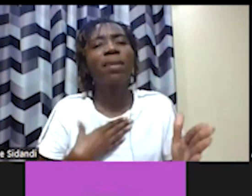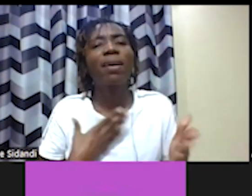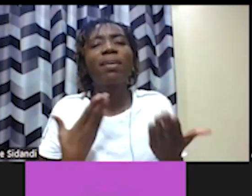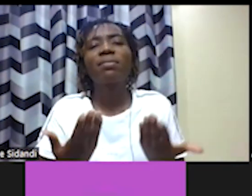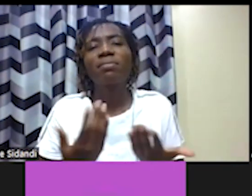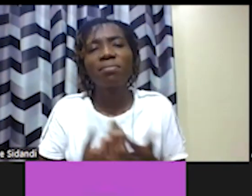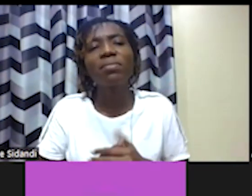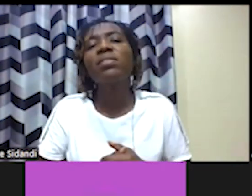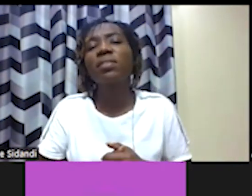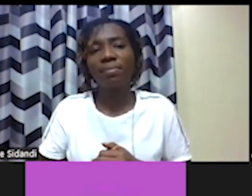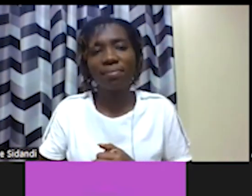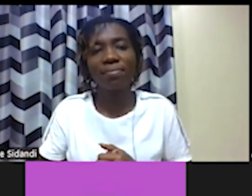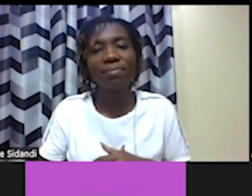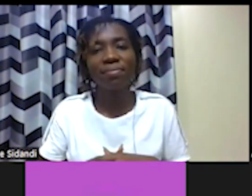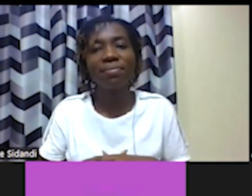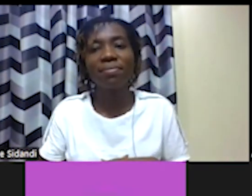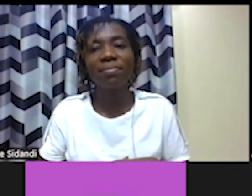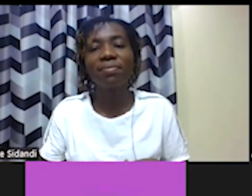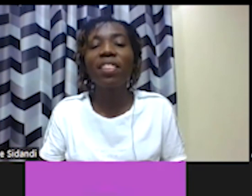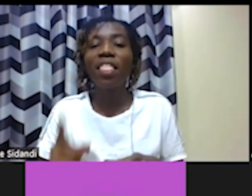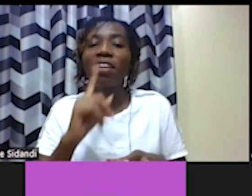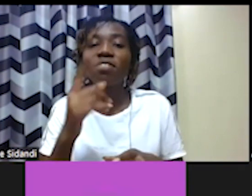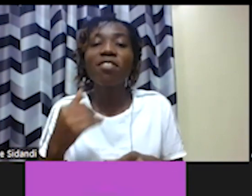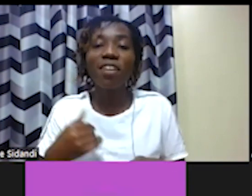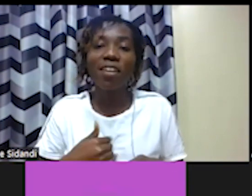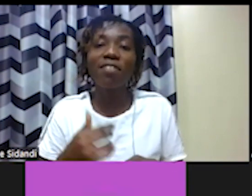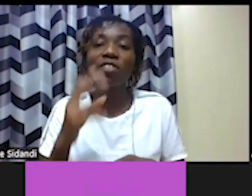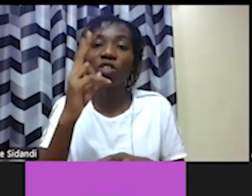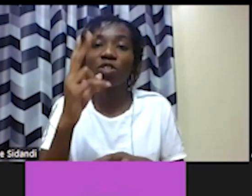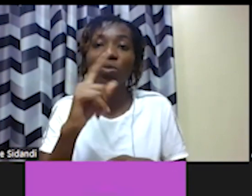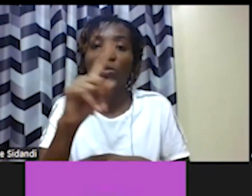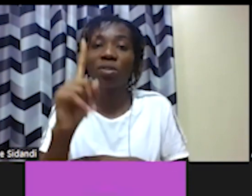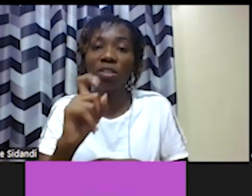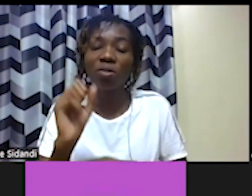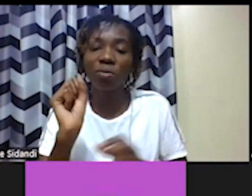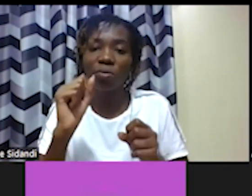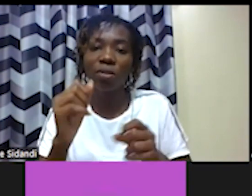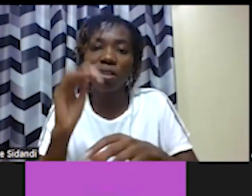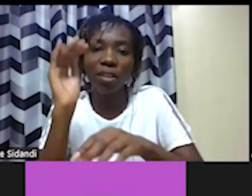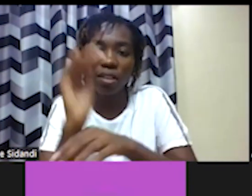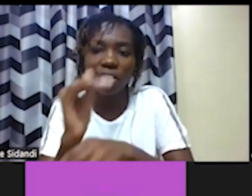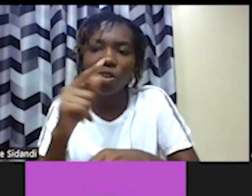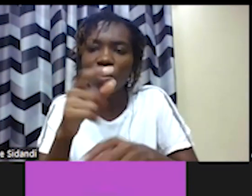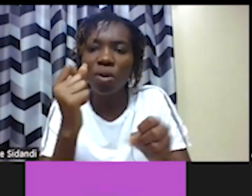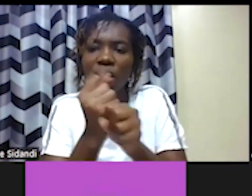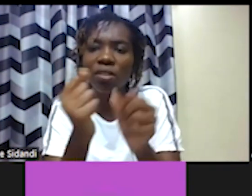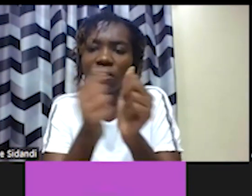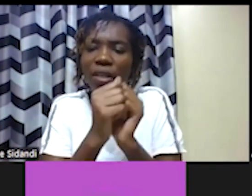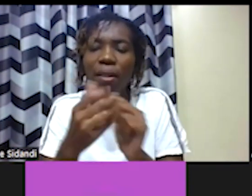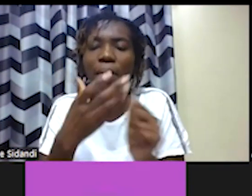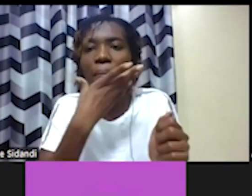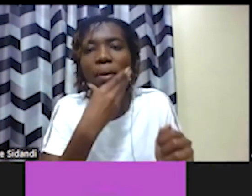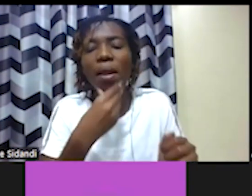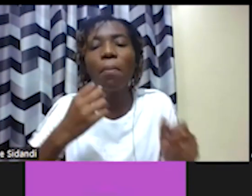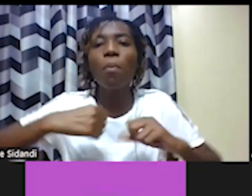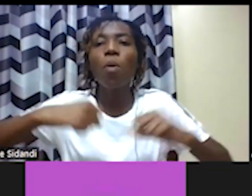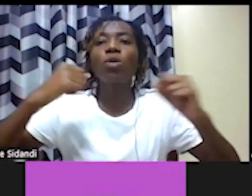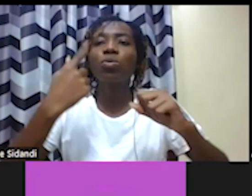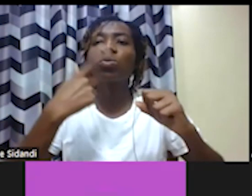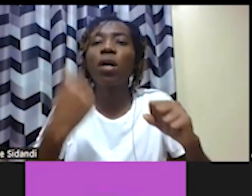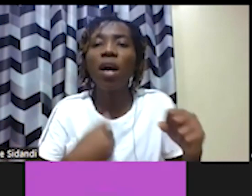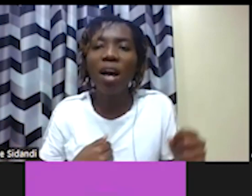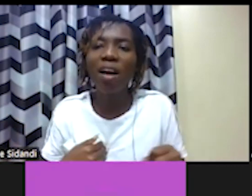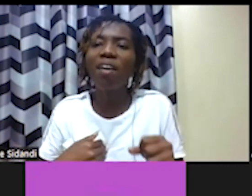Yeah. Okay, so there's two questions I could ask. How do you deal with a male colleague or boss who has